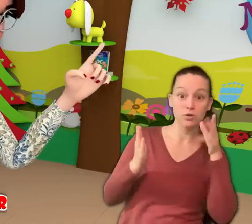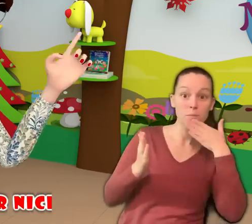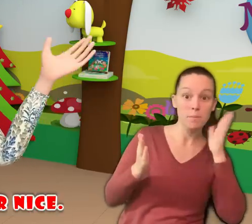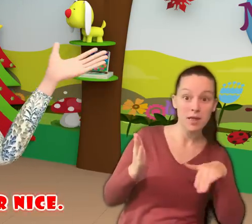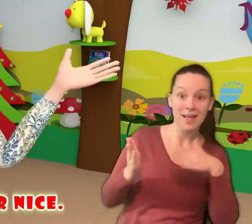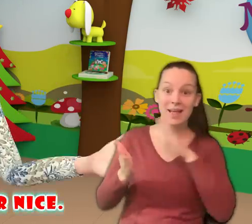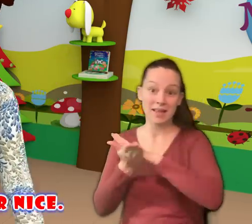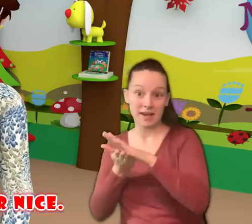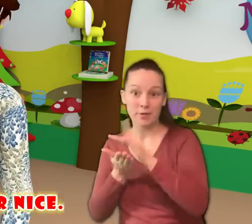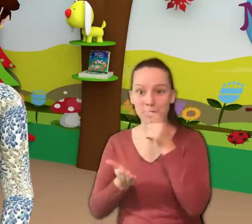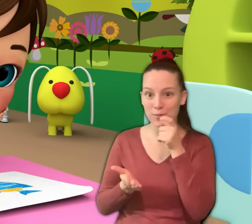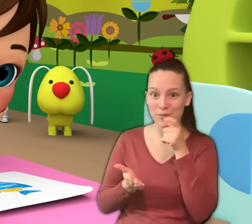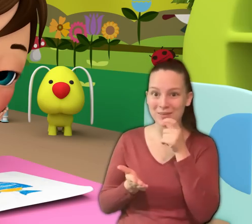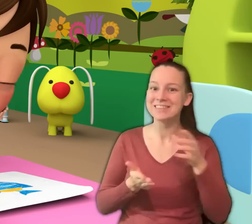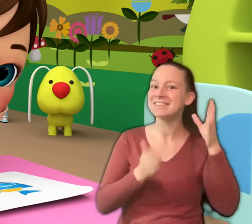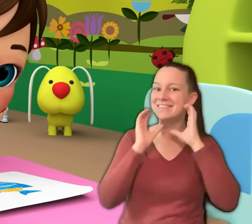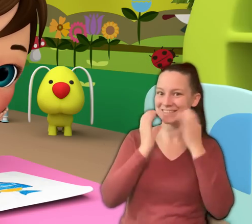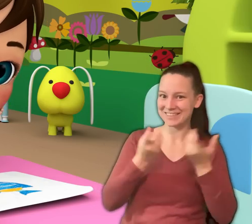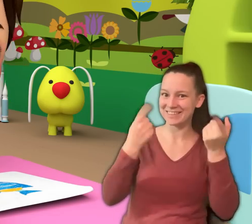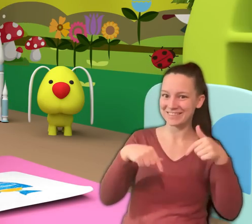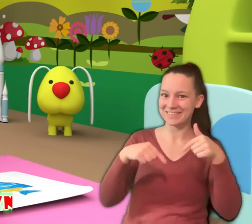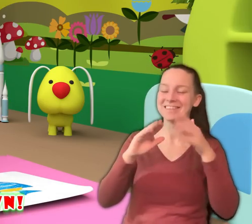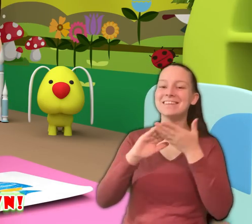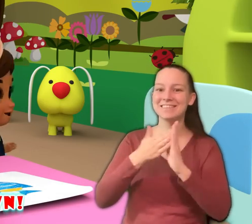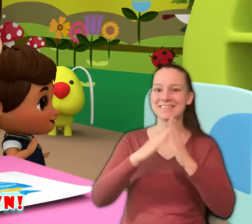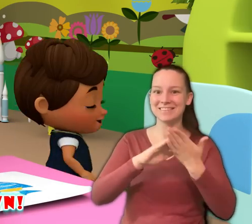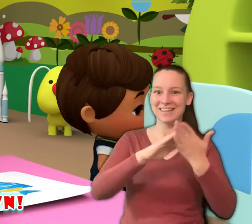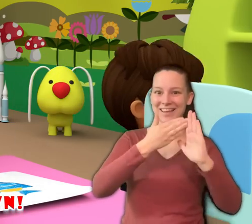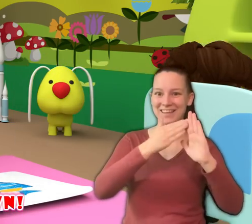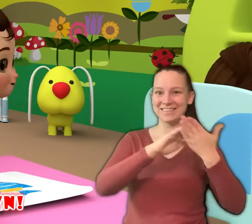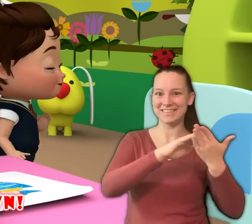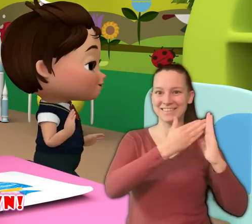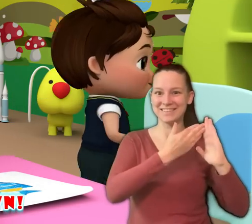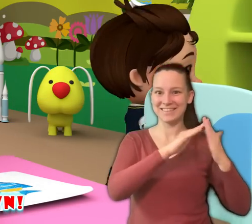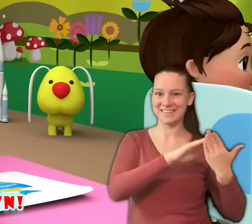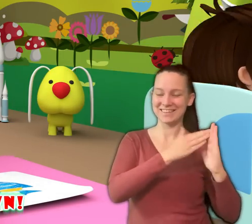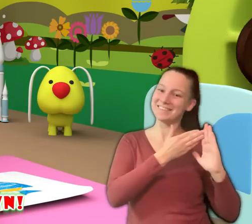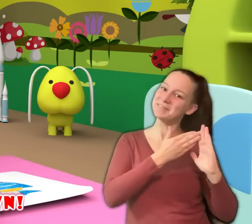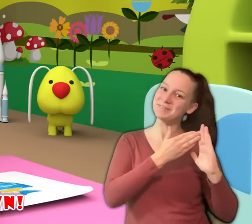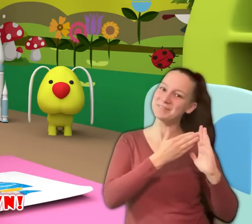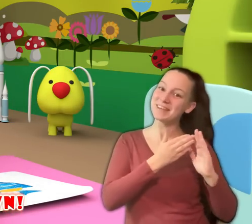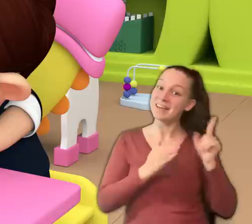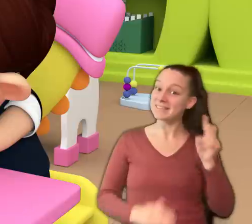find out who's naughty and nice Santa Claus is Coming to Town